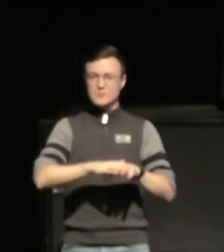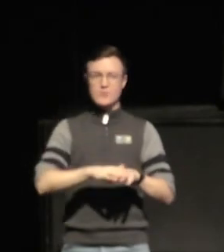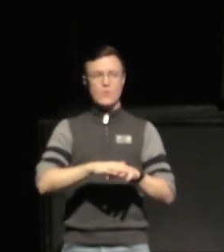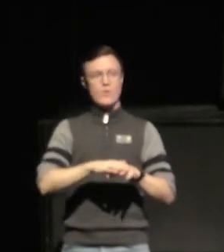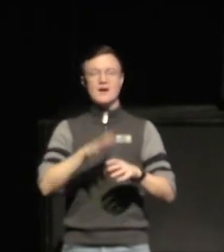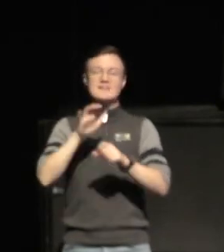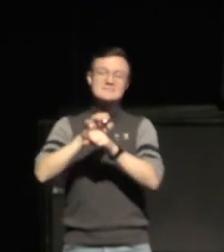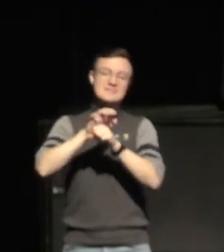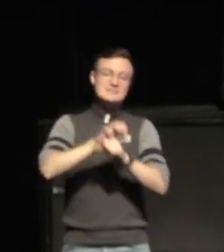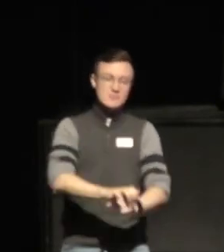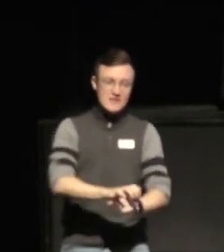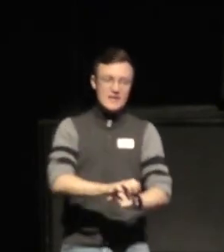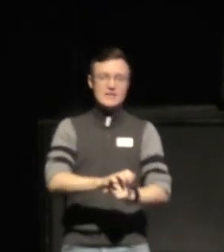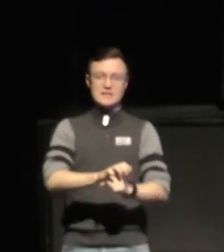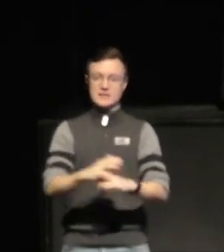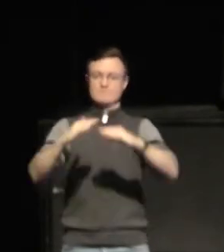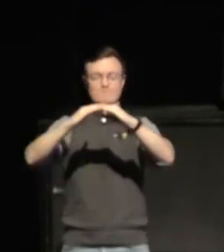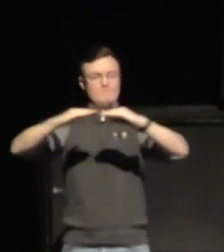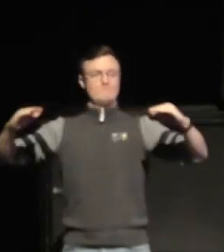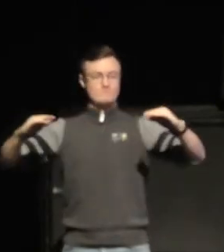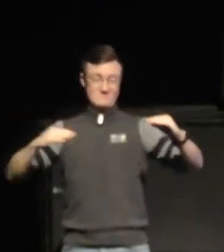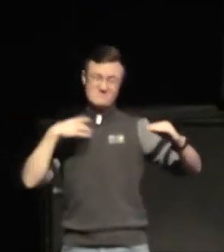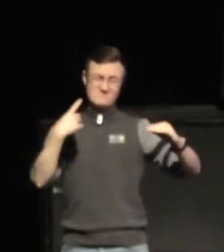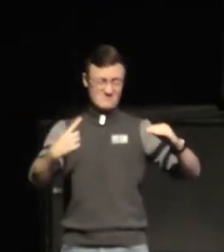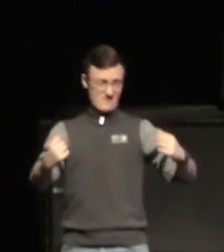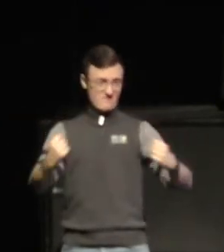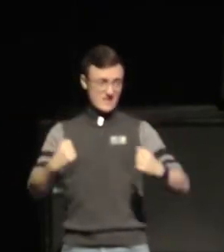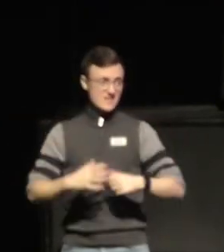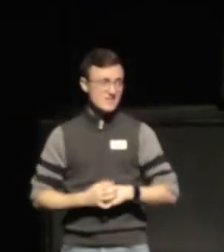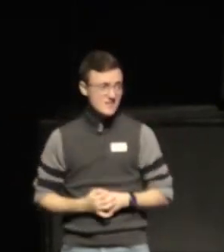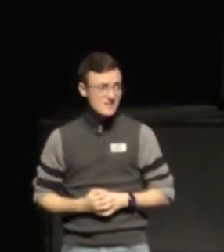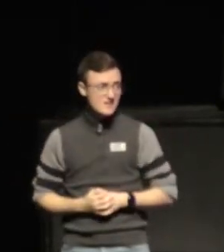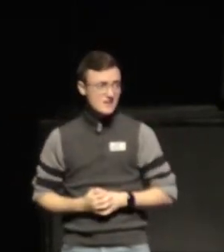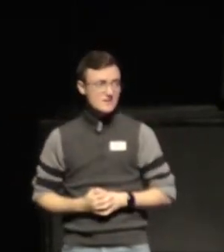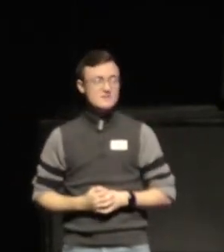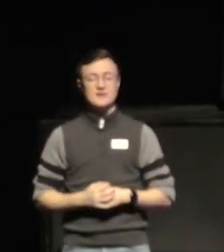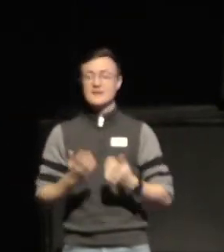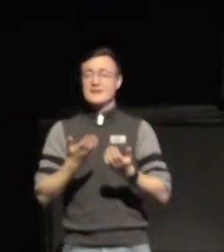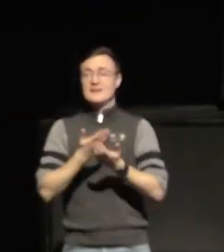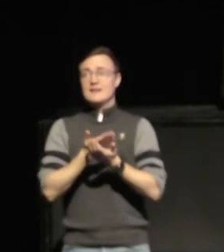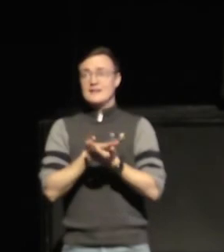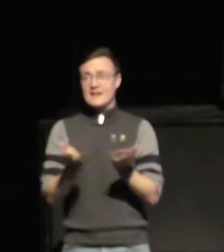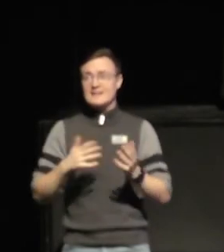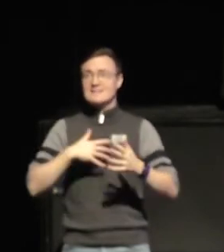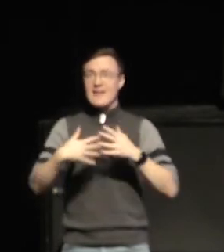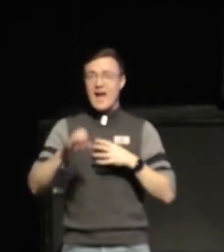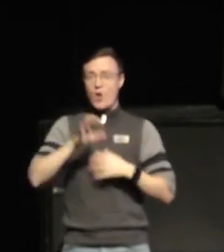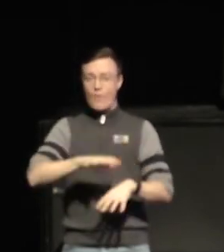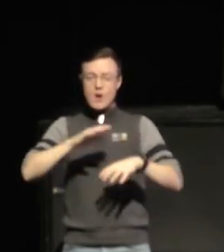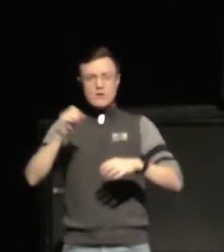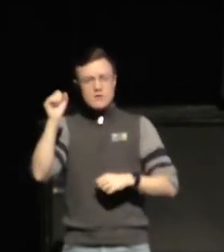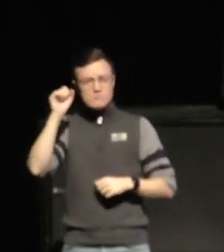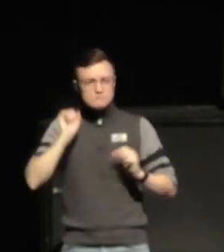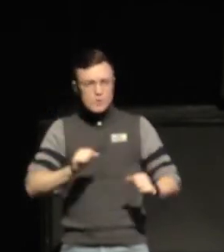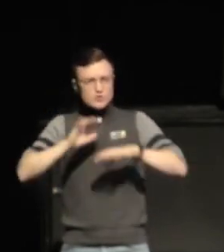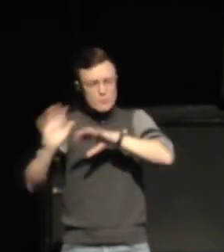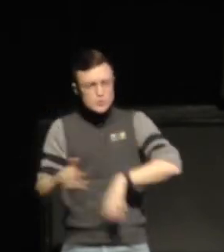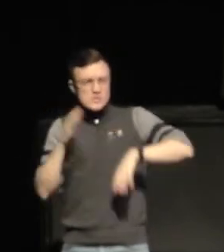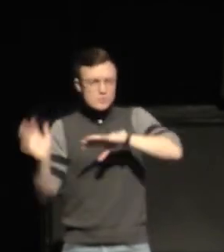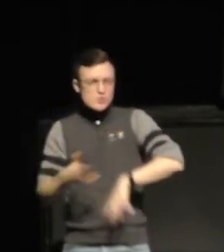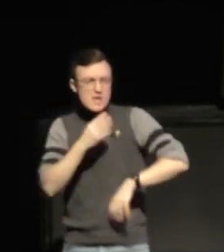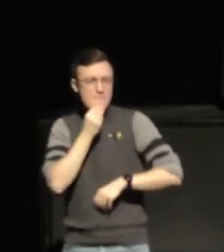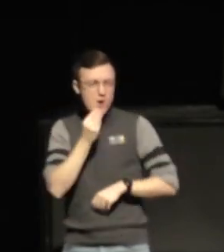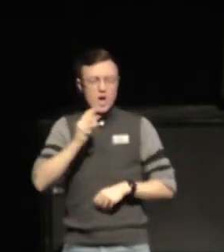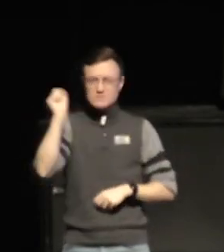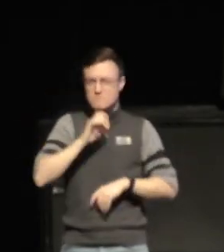and equality, which I think is crucial, because we're showing that it's not necessarily about producing more food at all costs. What